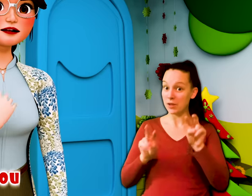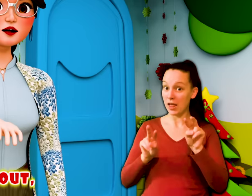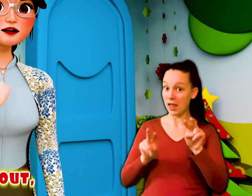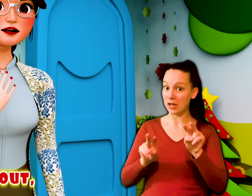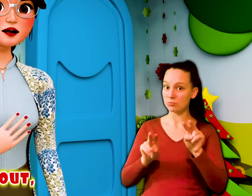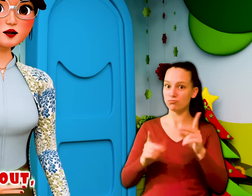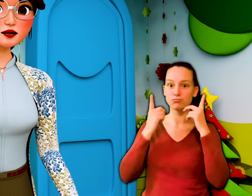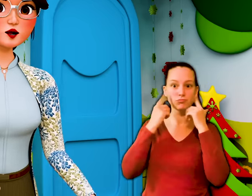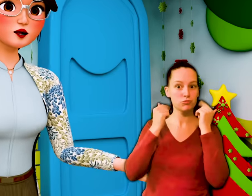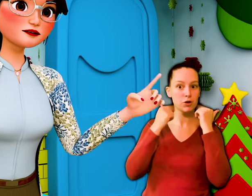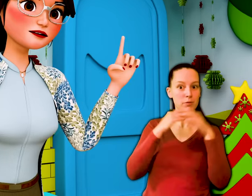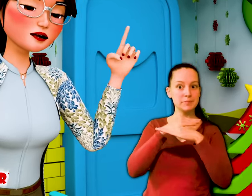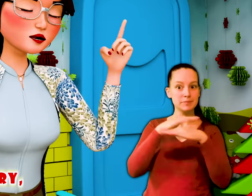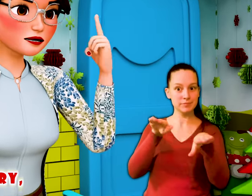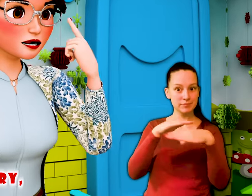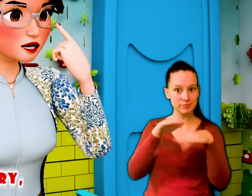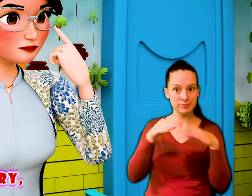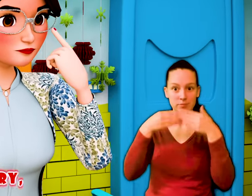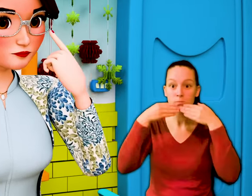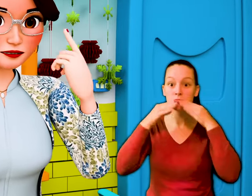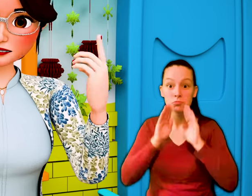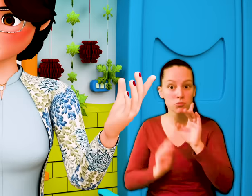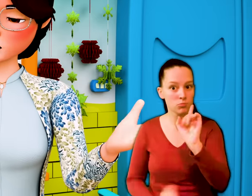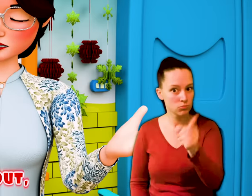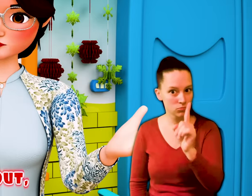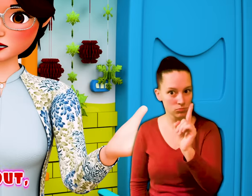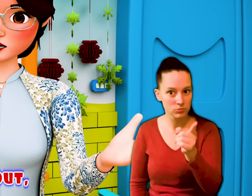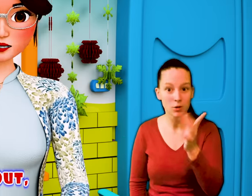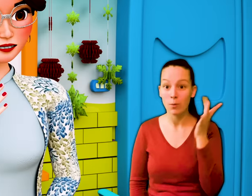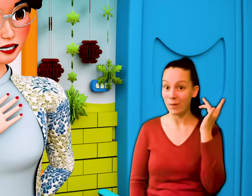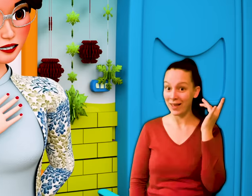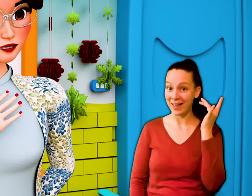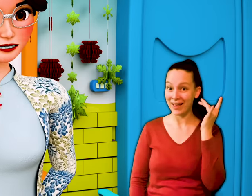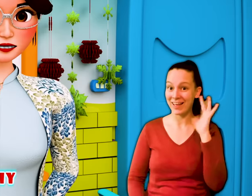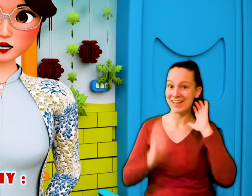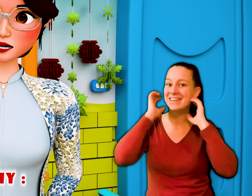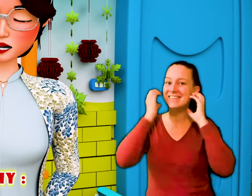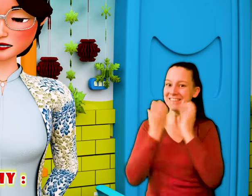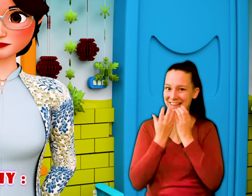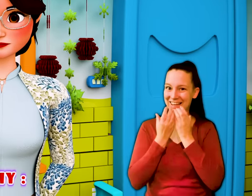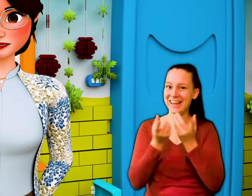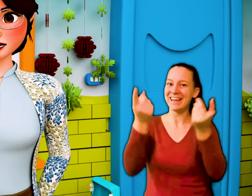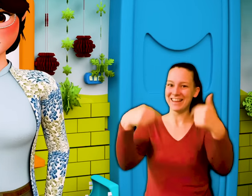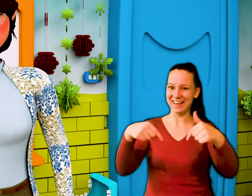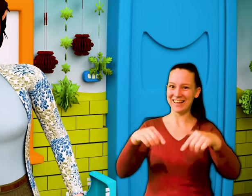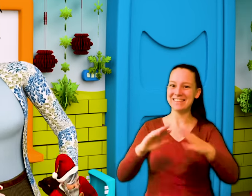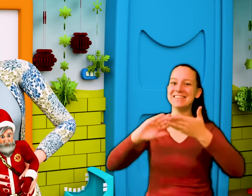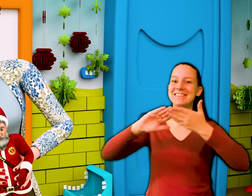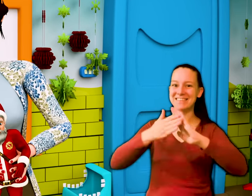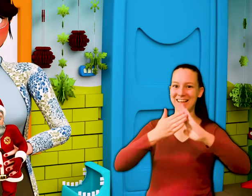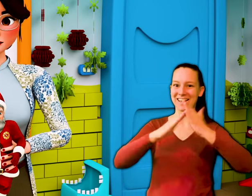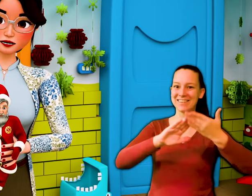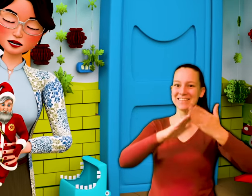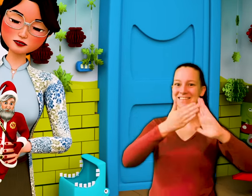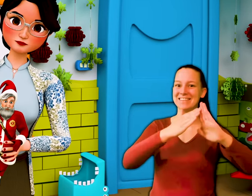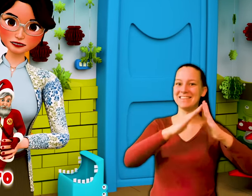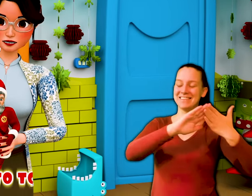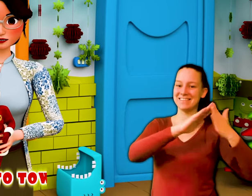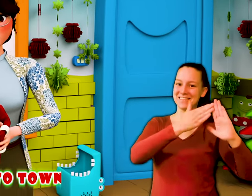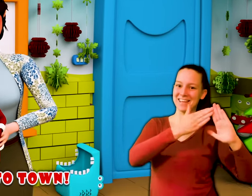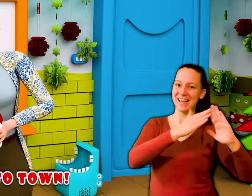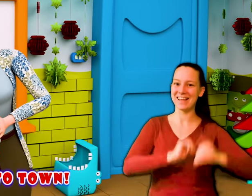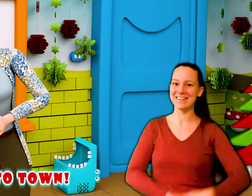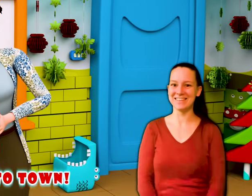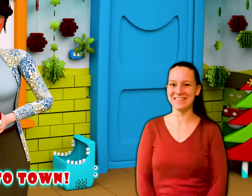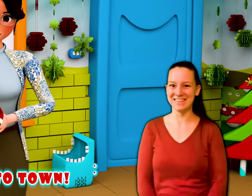You better watch out. You better not cry. Better not pout. I'm telling you why. Santa Claus is